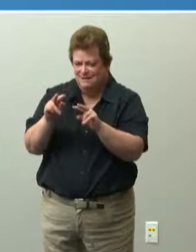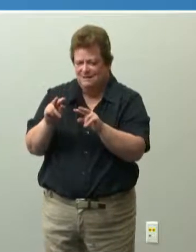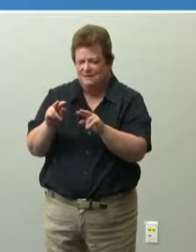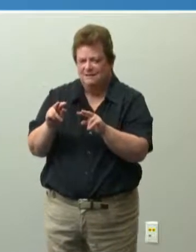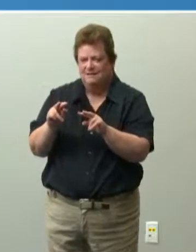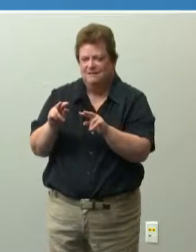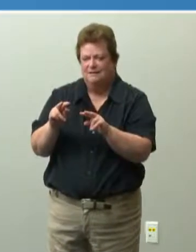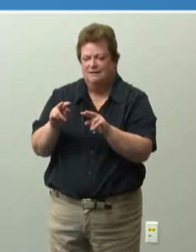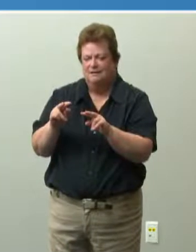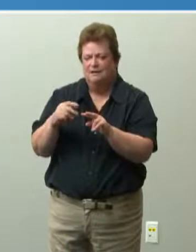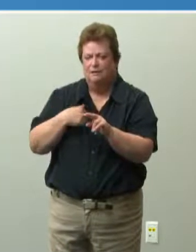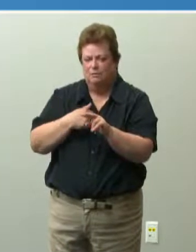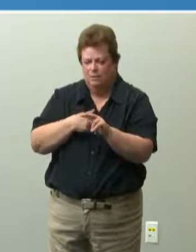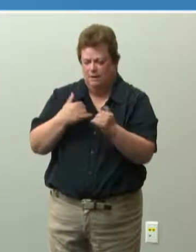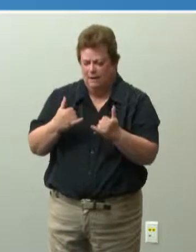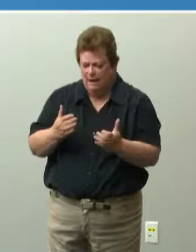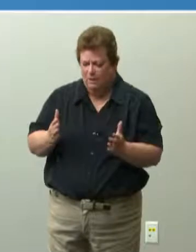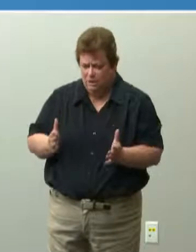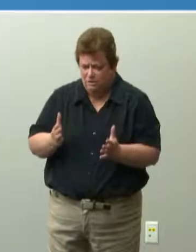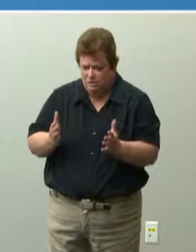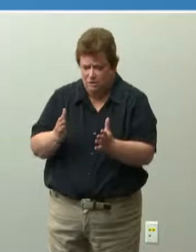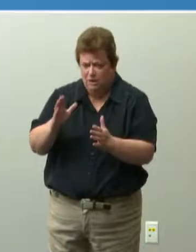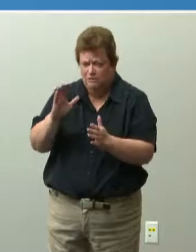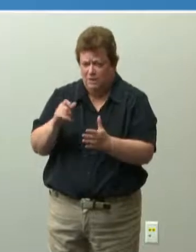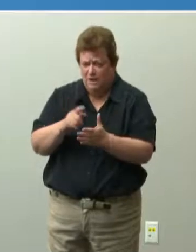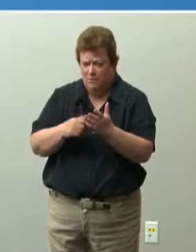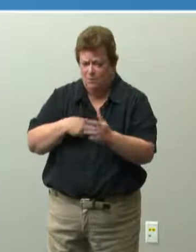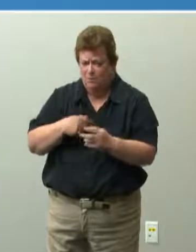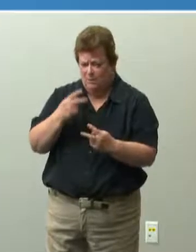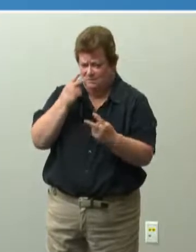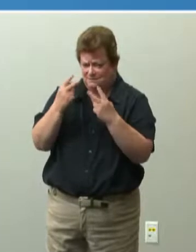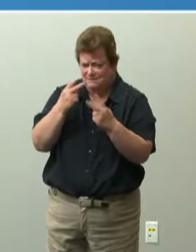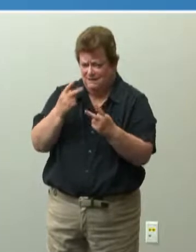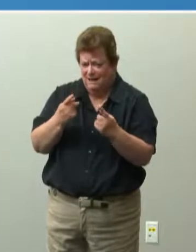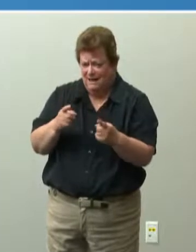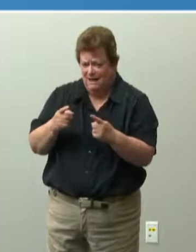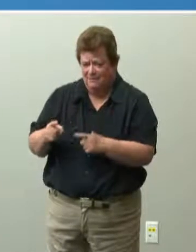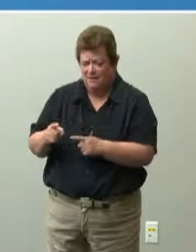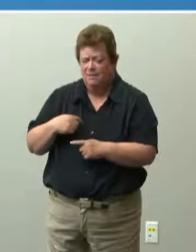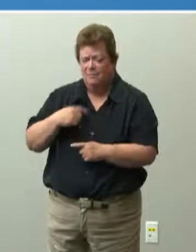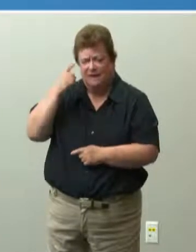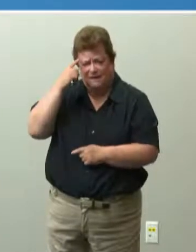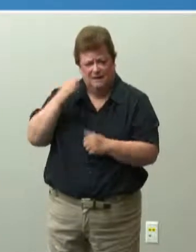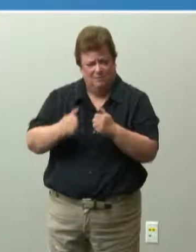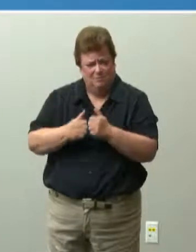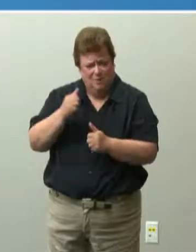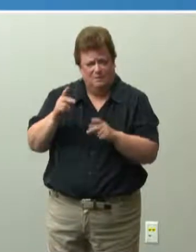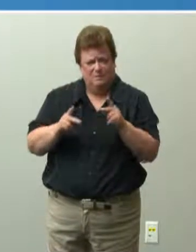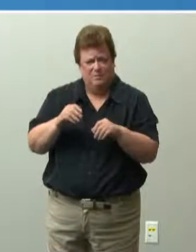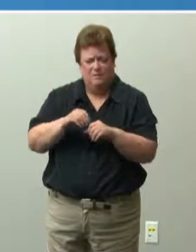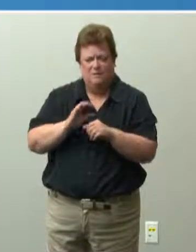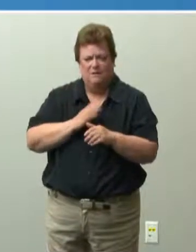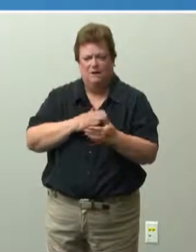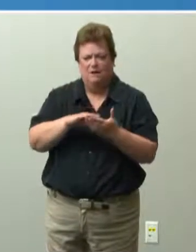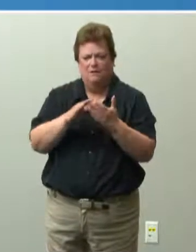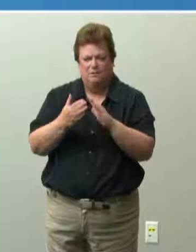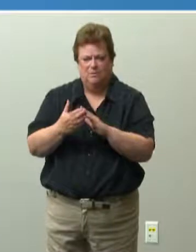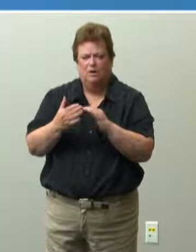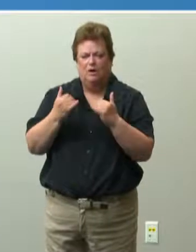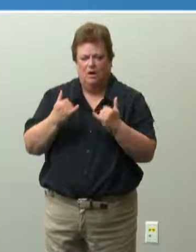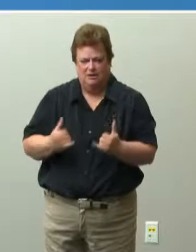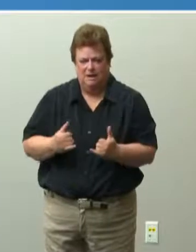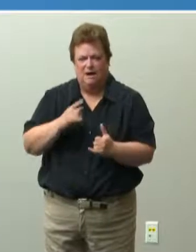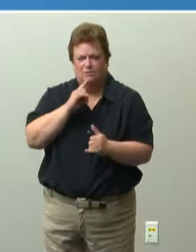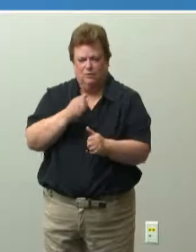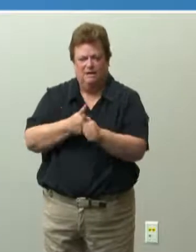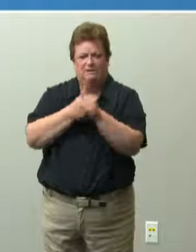We are encouraged by what's happening, and I do think the majority of people in our community are really